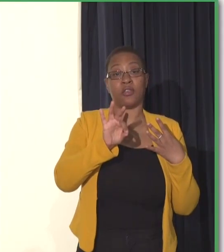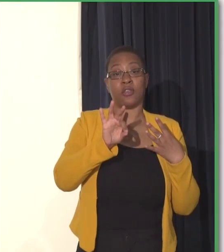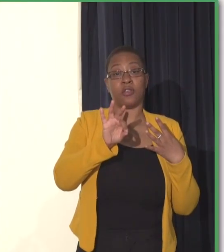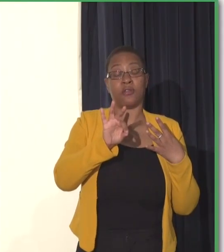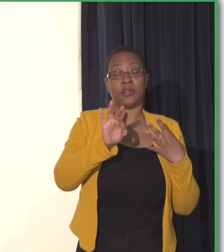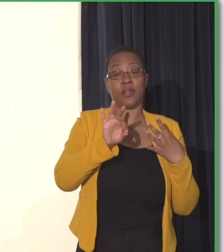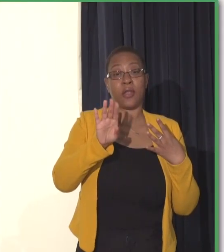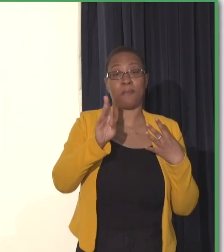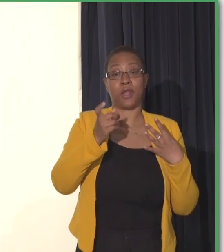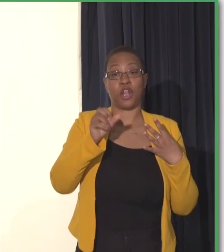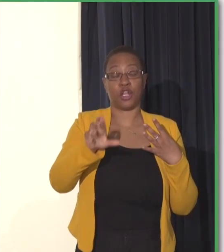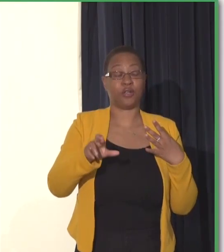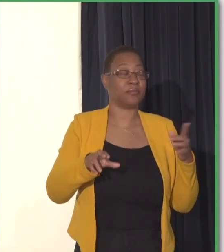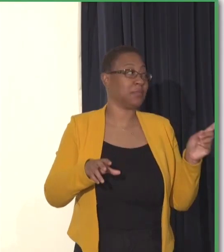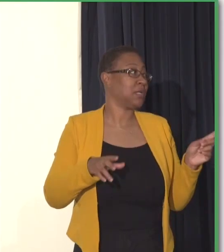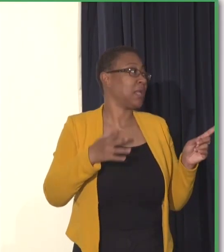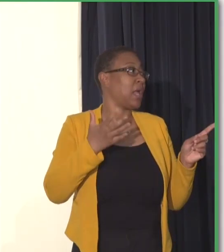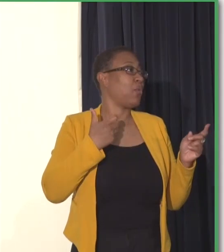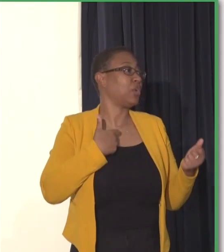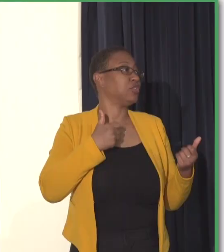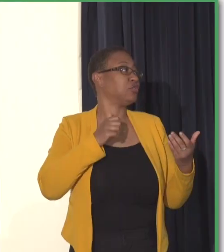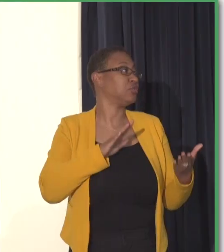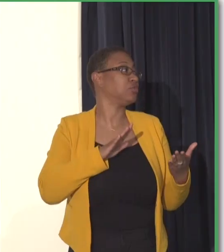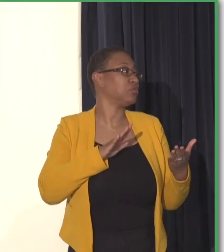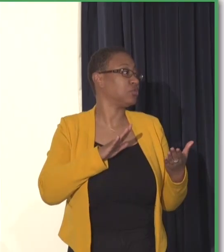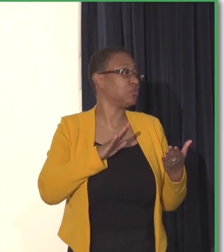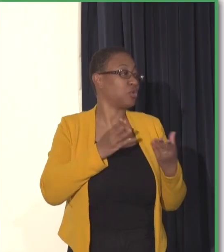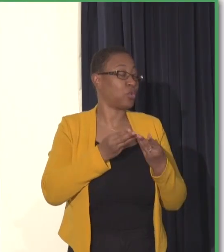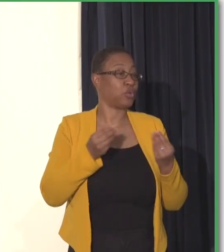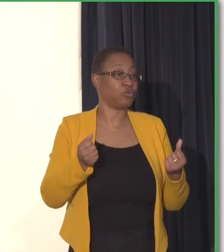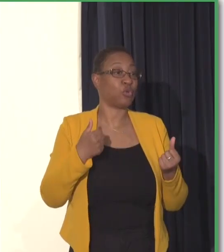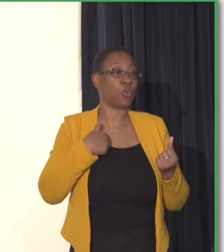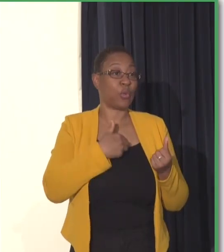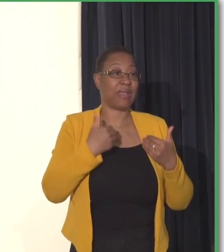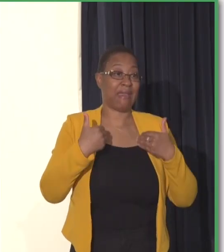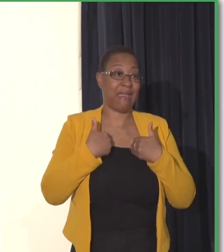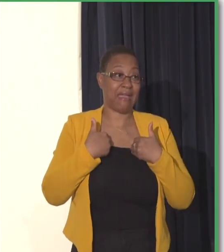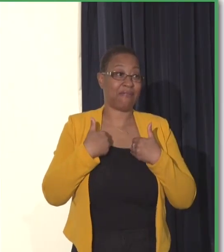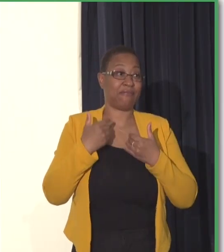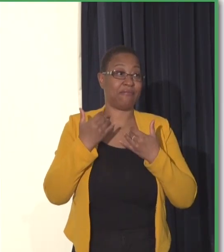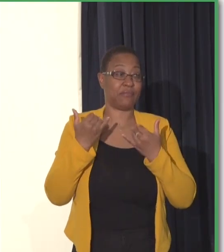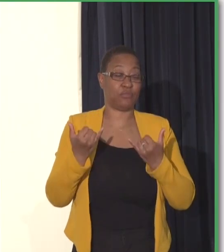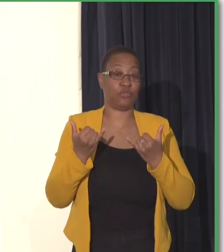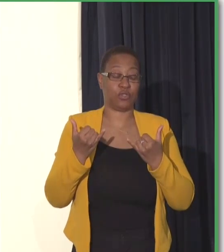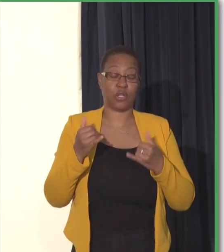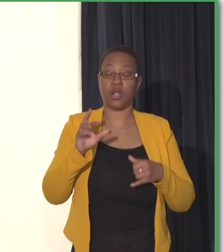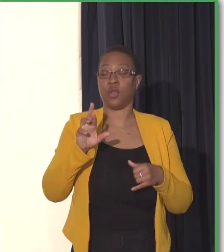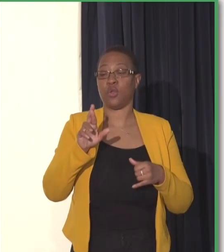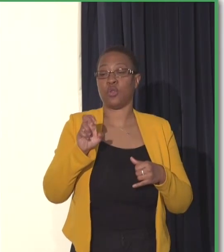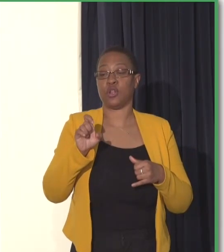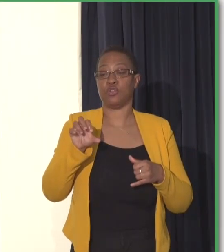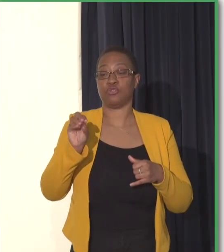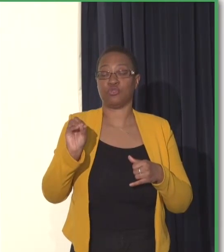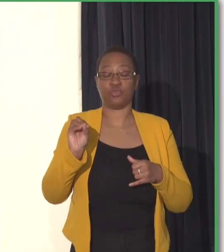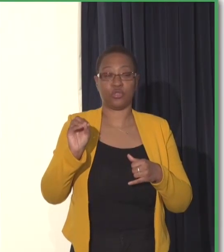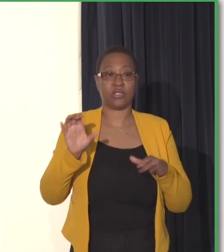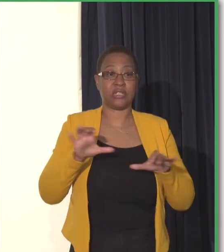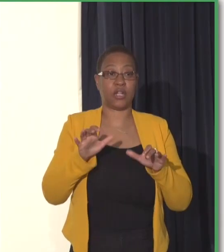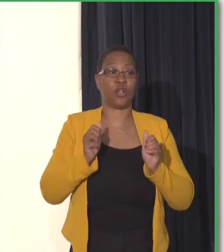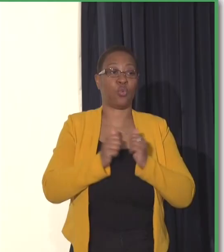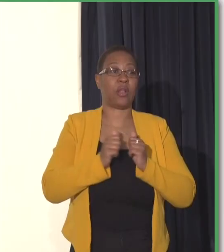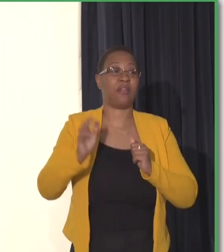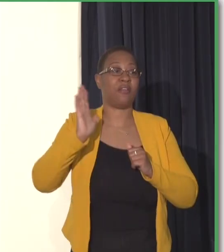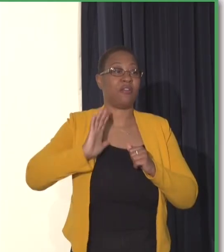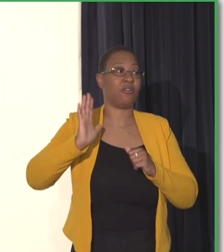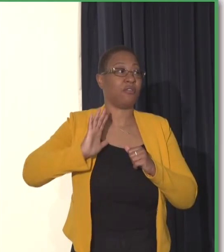And let me address the resolution that we have on today is dealing with former Chief of